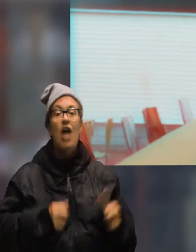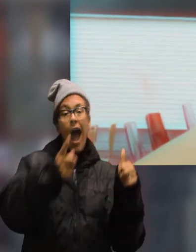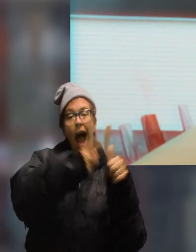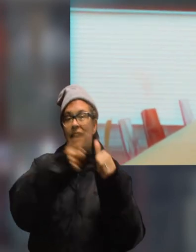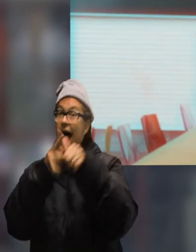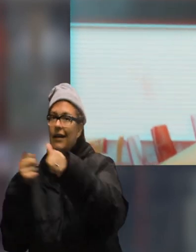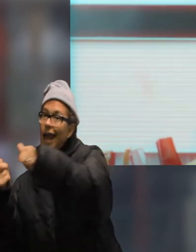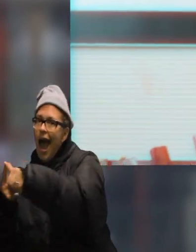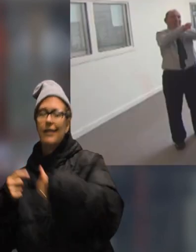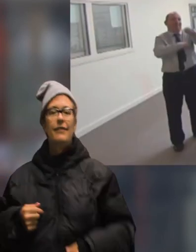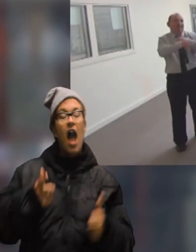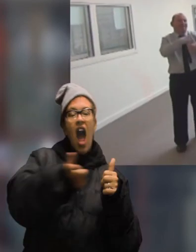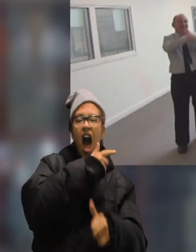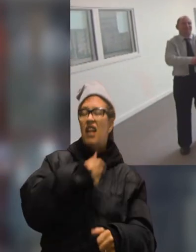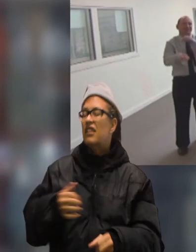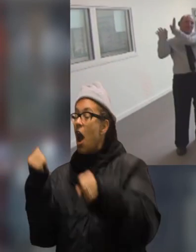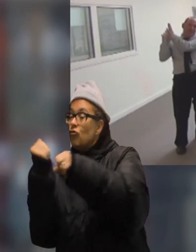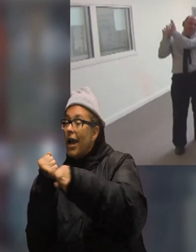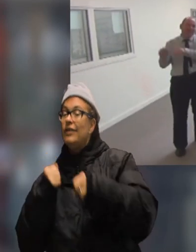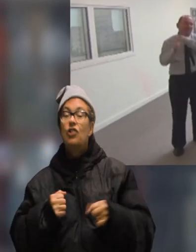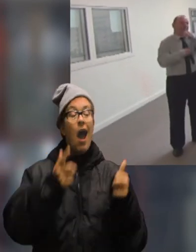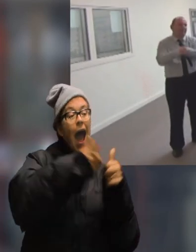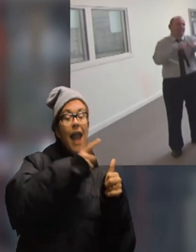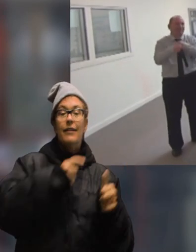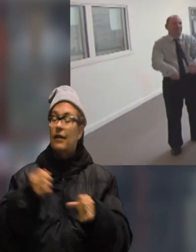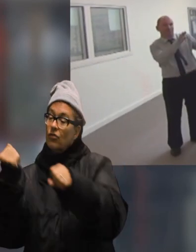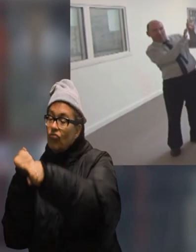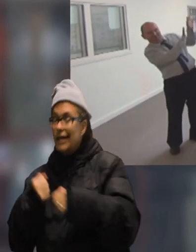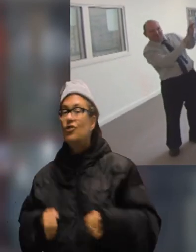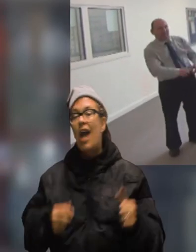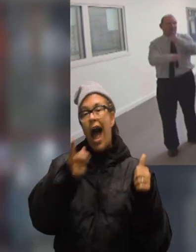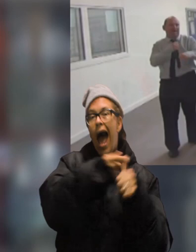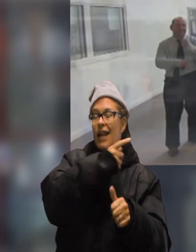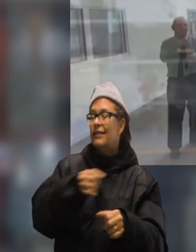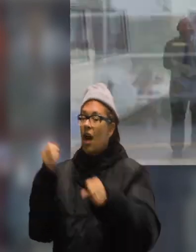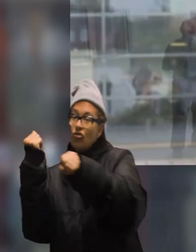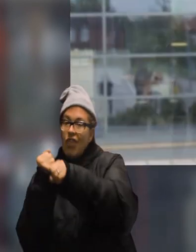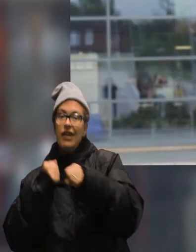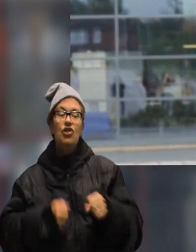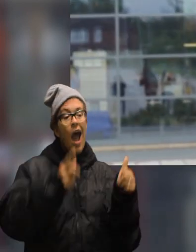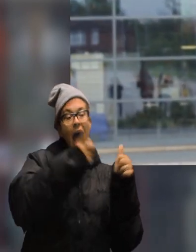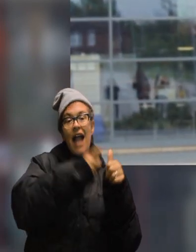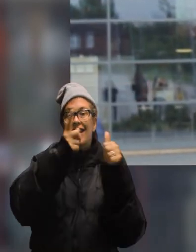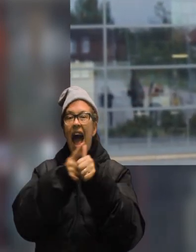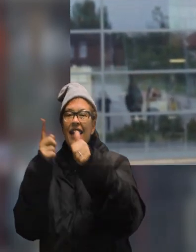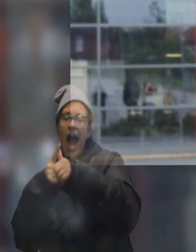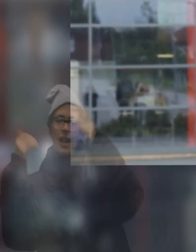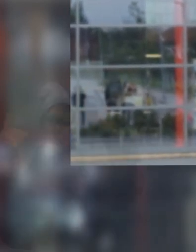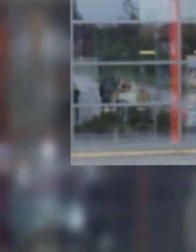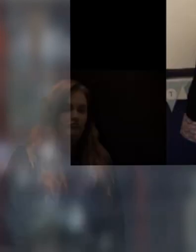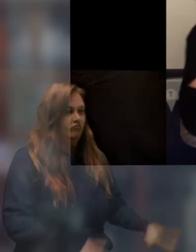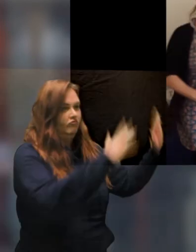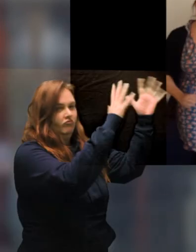Grange, Allerton, Allerton, Allerton, Allerton Grange, Allerton Grange, Allerton Grange, Allerton, Allerton,